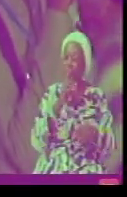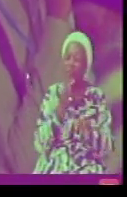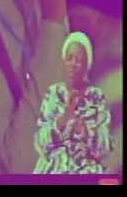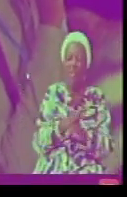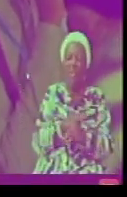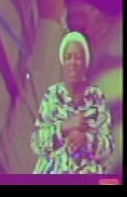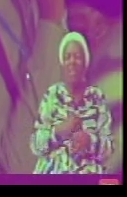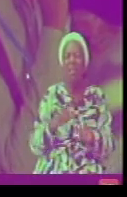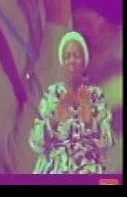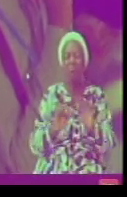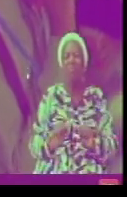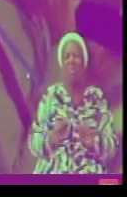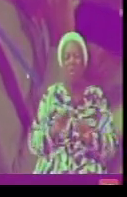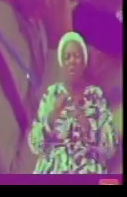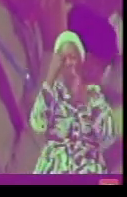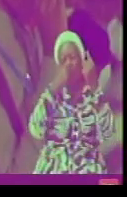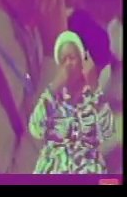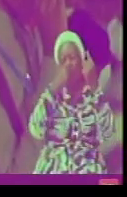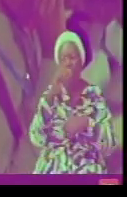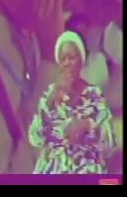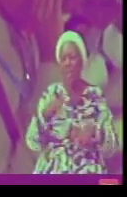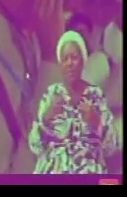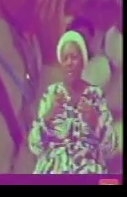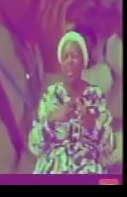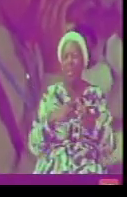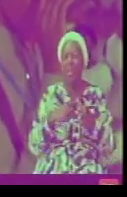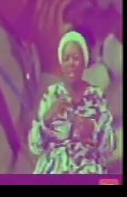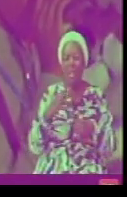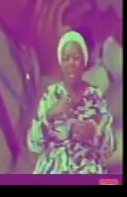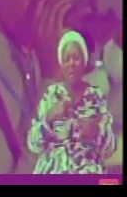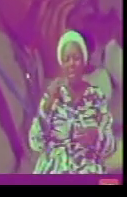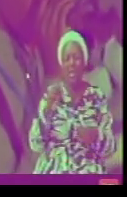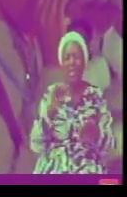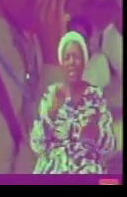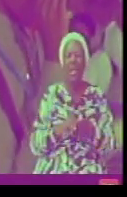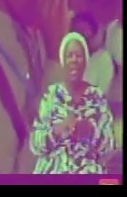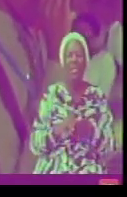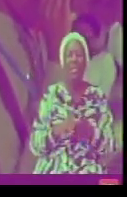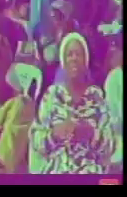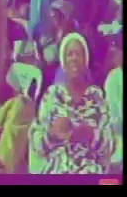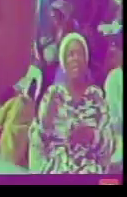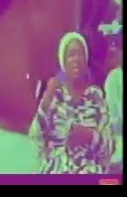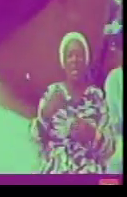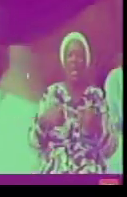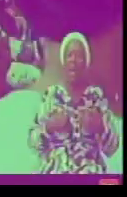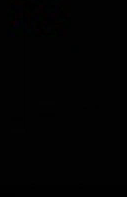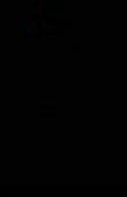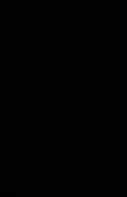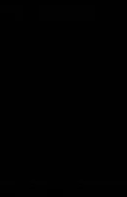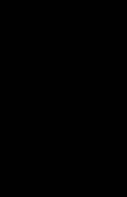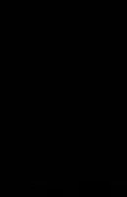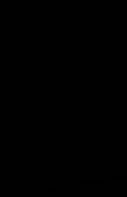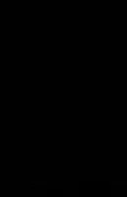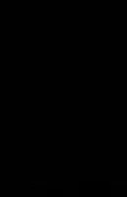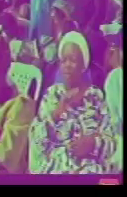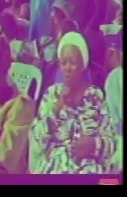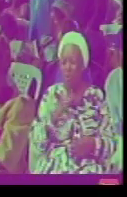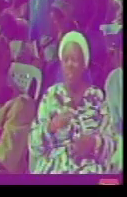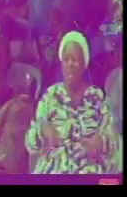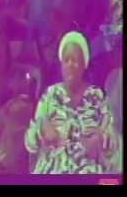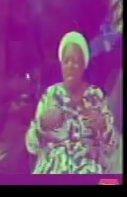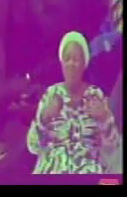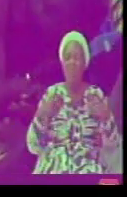all these who have sincerely considered their lives. They have seen that they have not lived